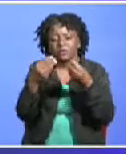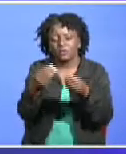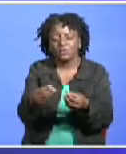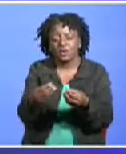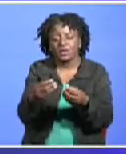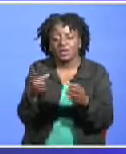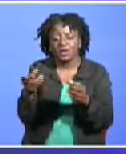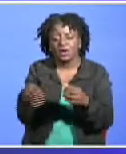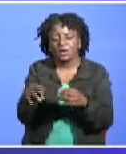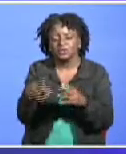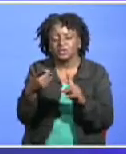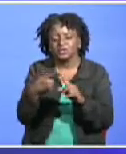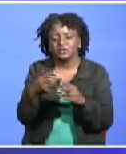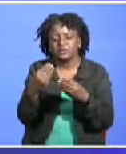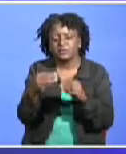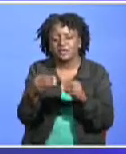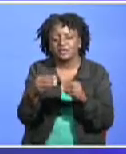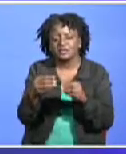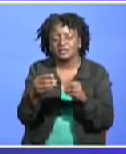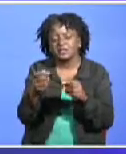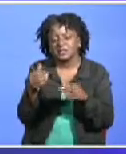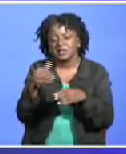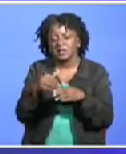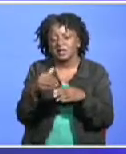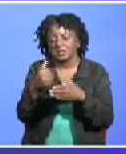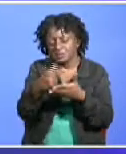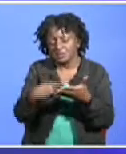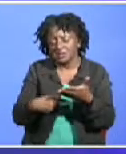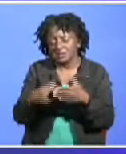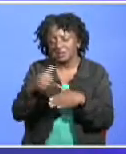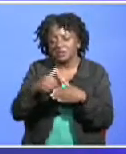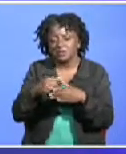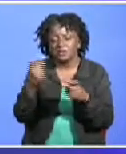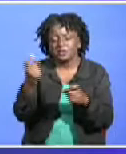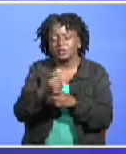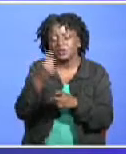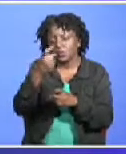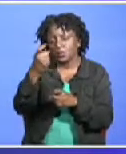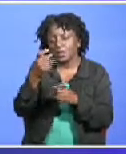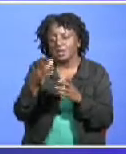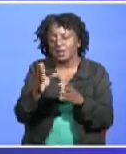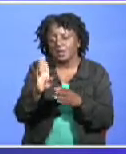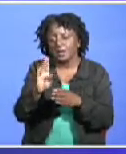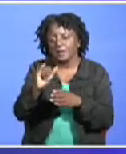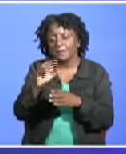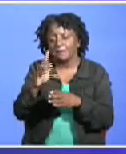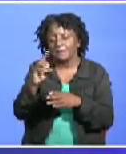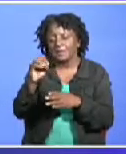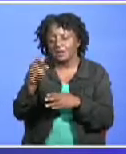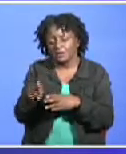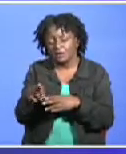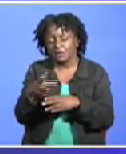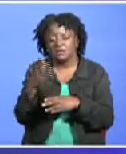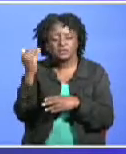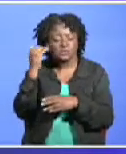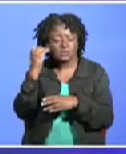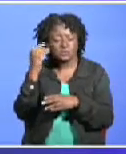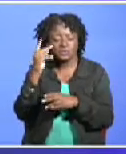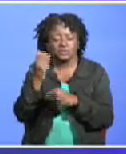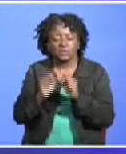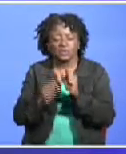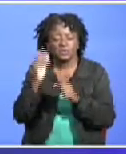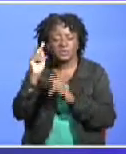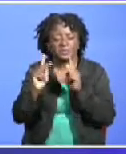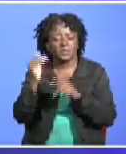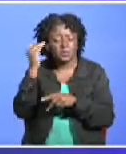of basic contract details, such as the winning bidder and the value of the contract. This means that citizens will know who the